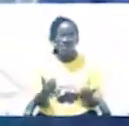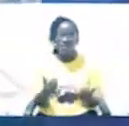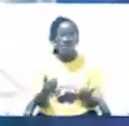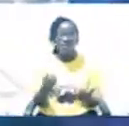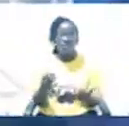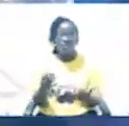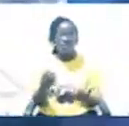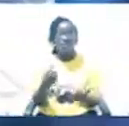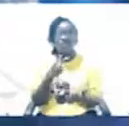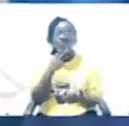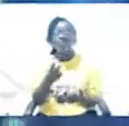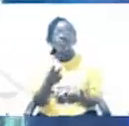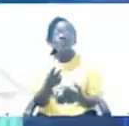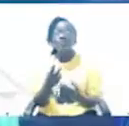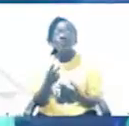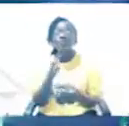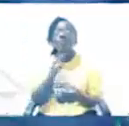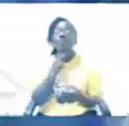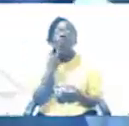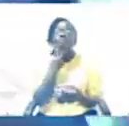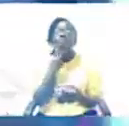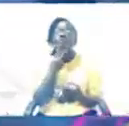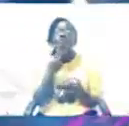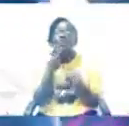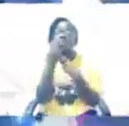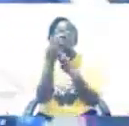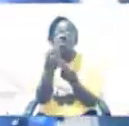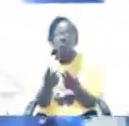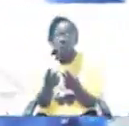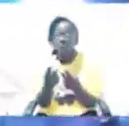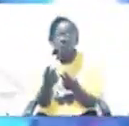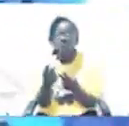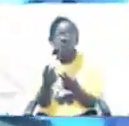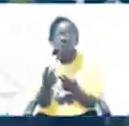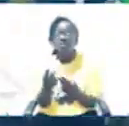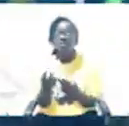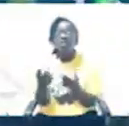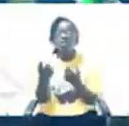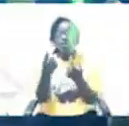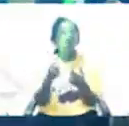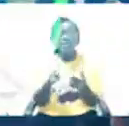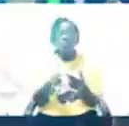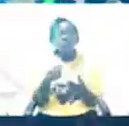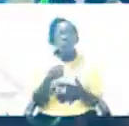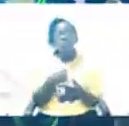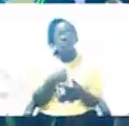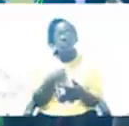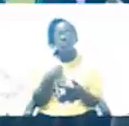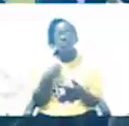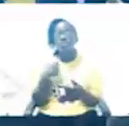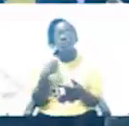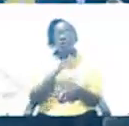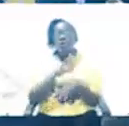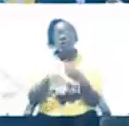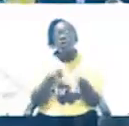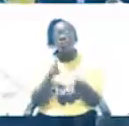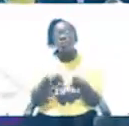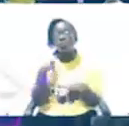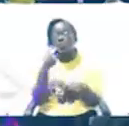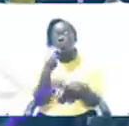that labor. And are heavy laden. And I will give you